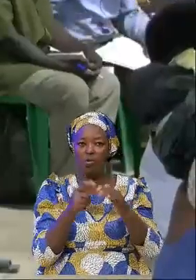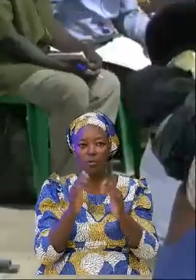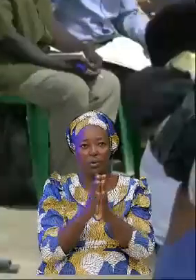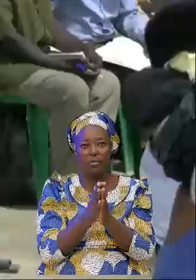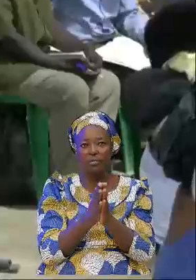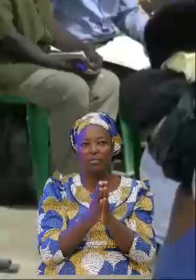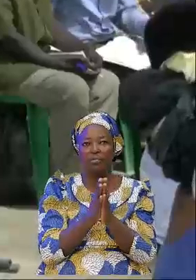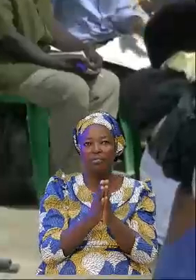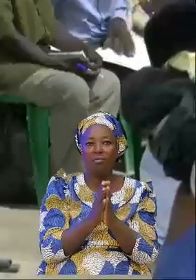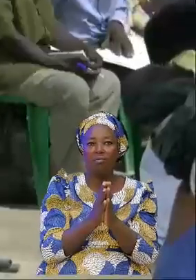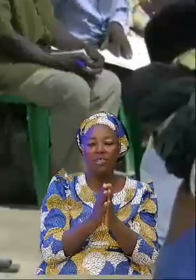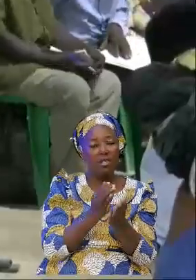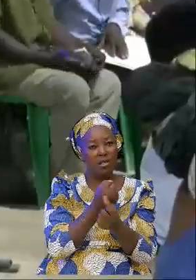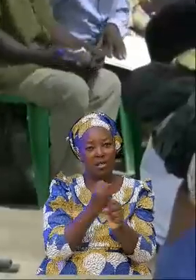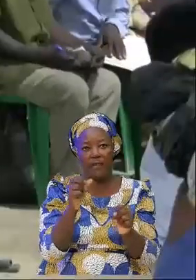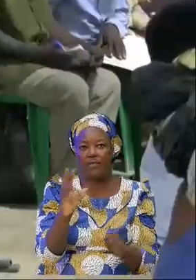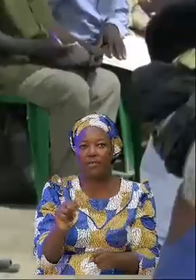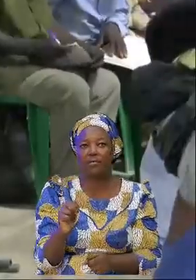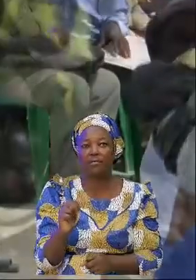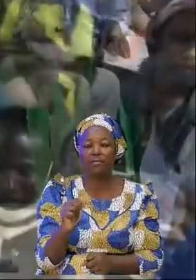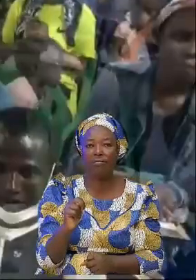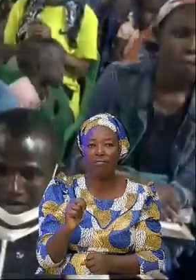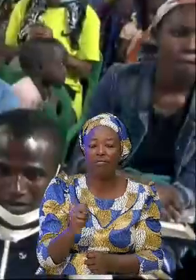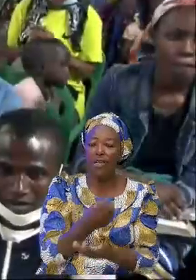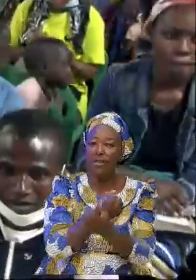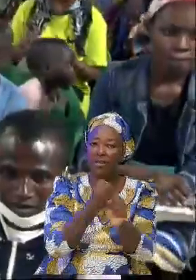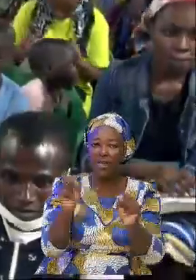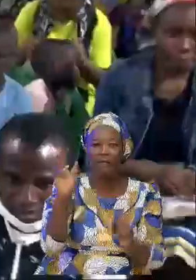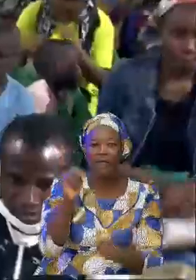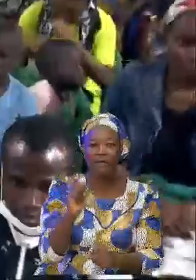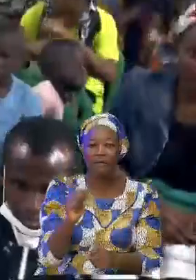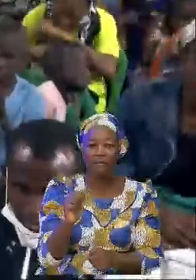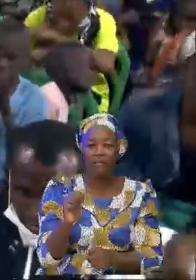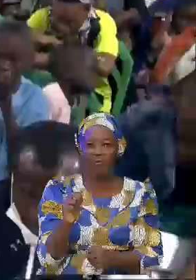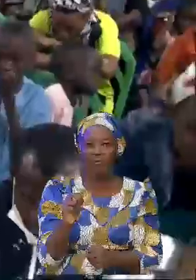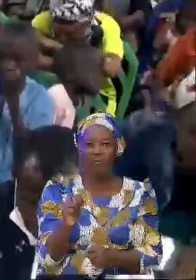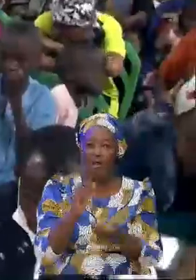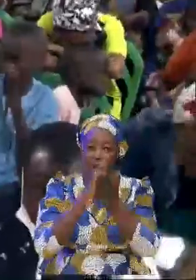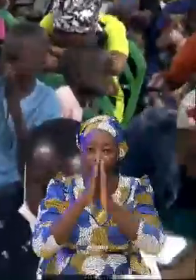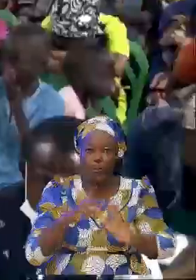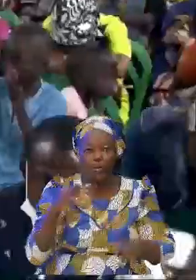available tonight. Heads bowed and eyes closed. Salvation.